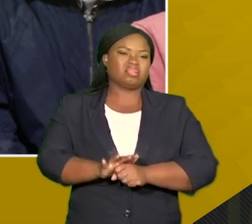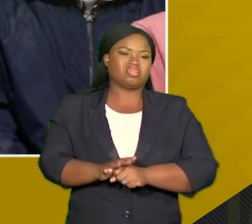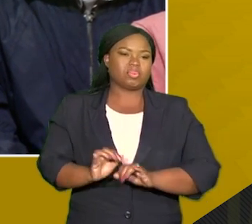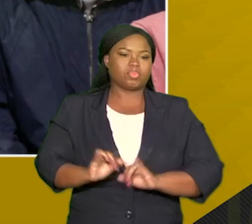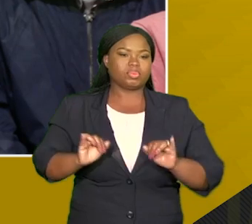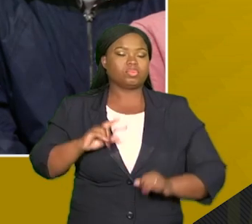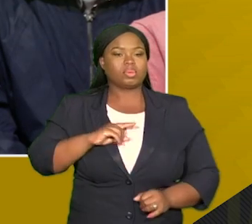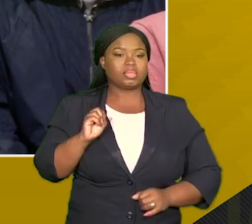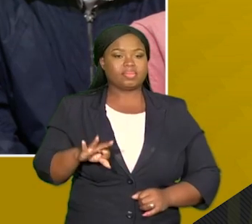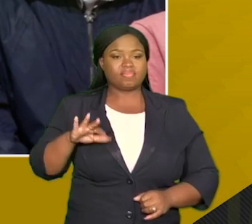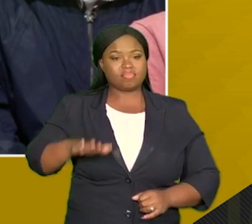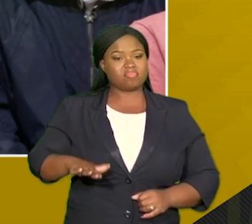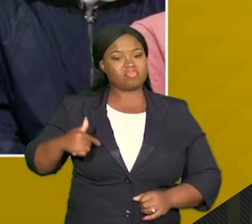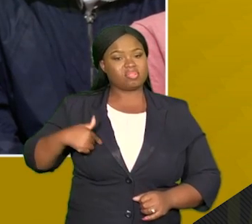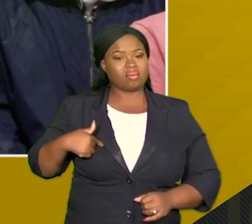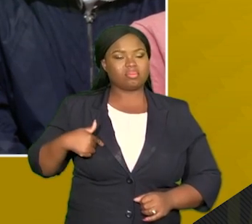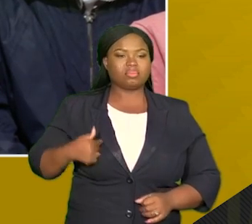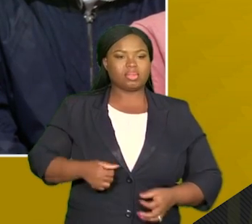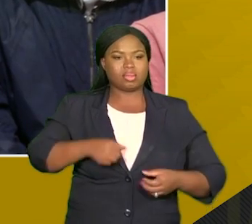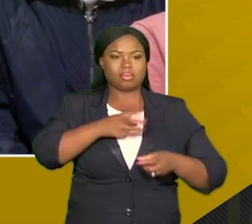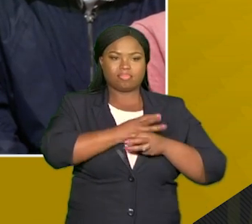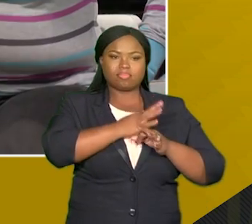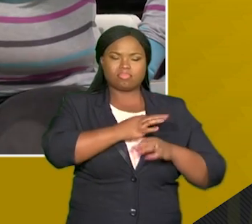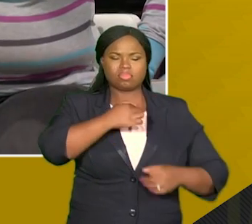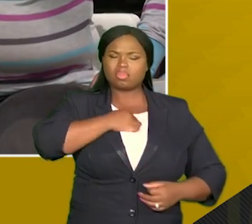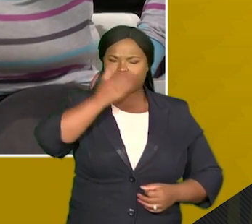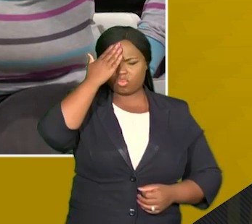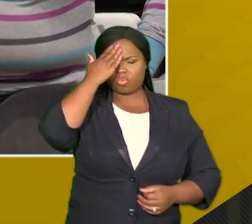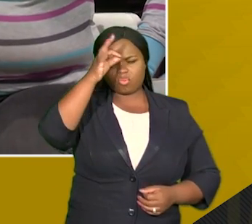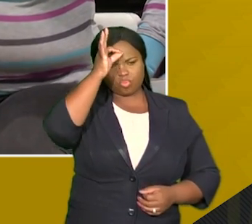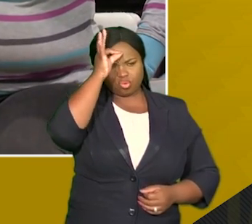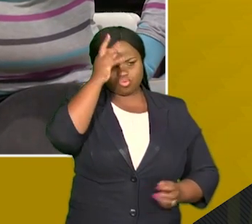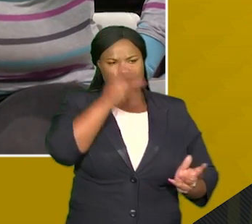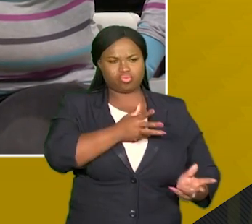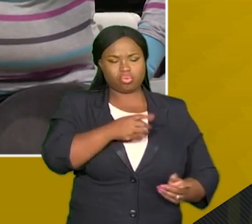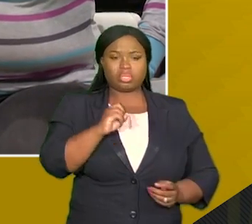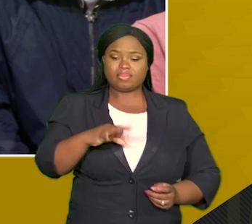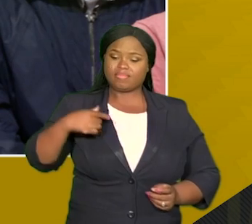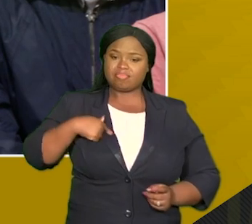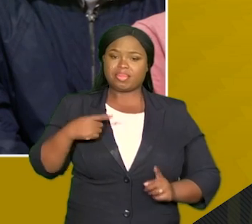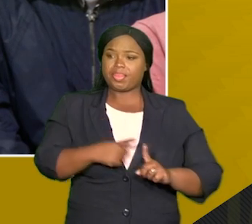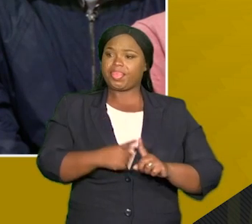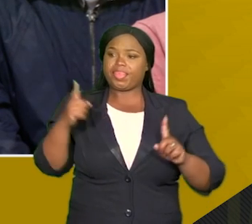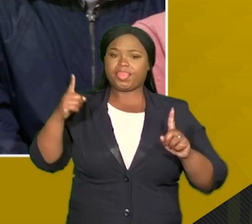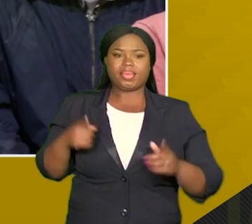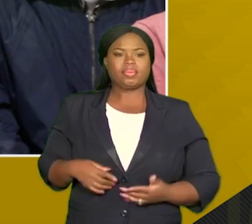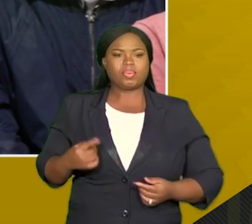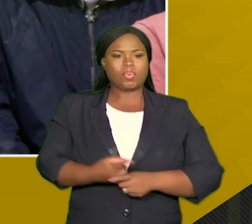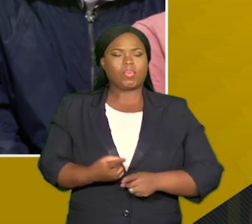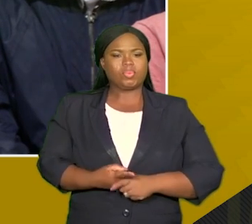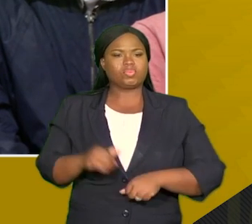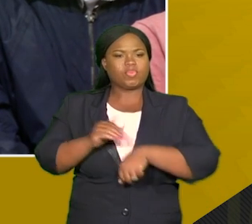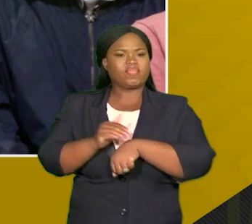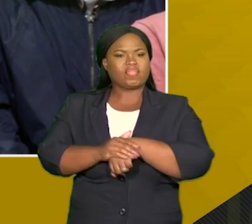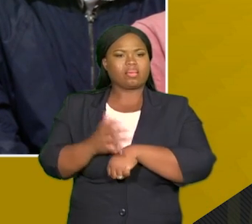you involved umntana wephoyisa because you know ukuthi abazali bakho they deal with law so when if uzoba pressurized by ama peers